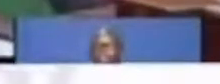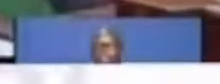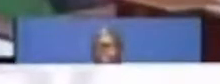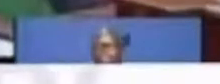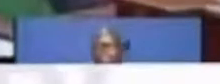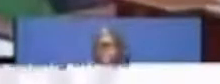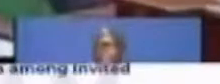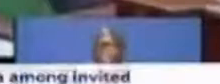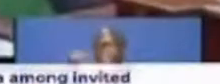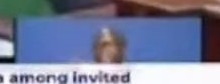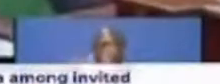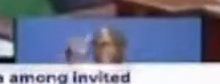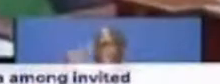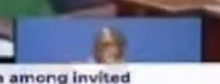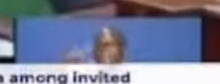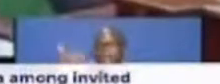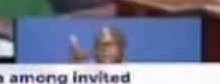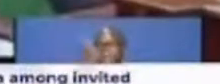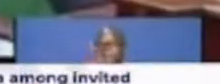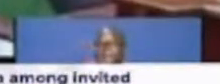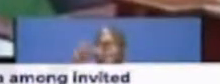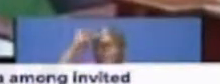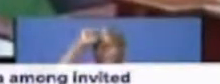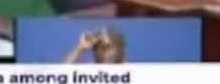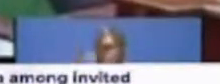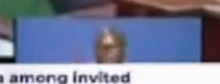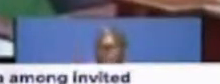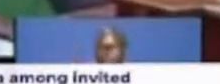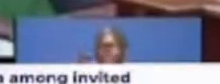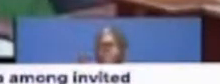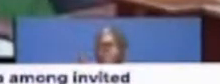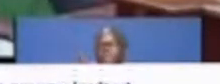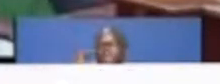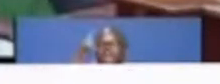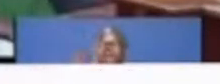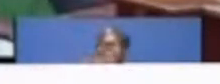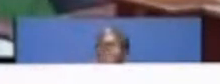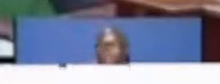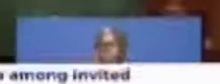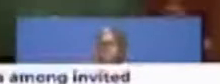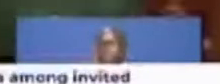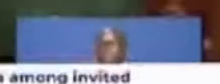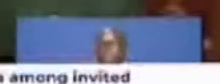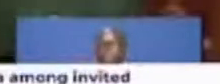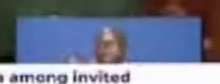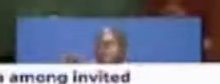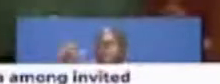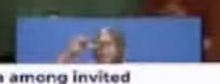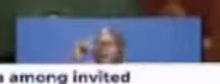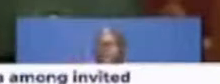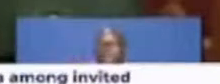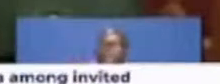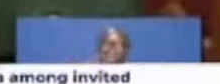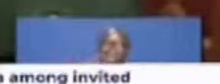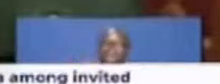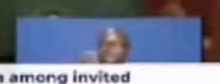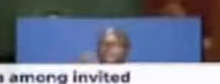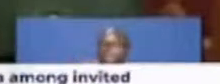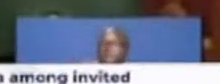These elected appointed state officers include 47 governors, 350 members of the National